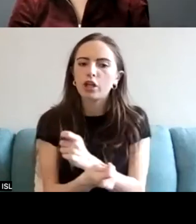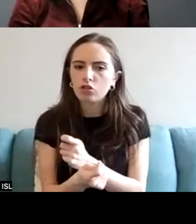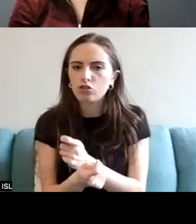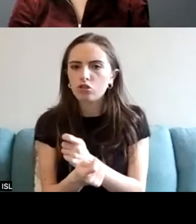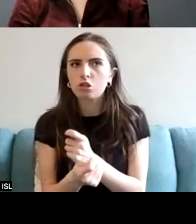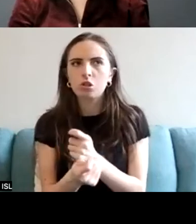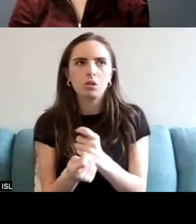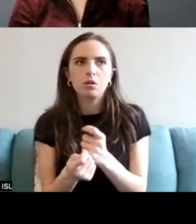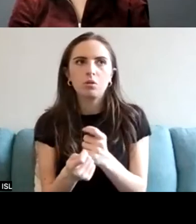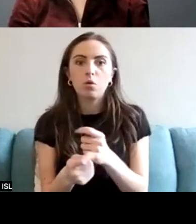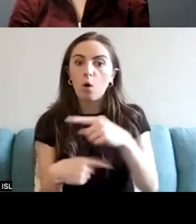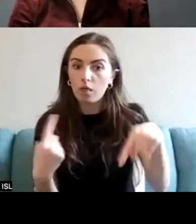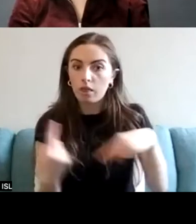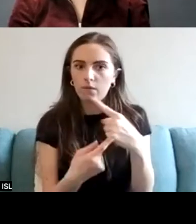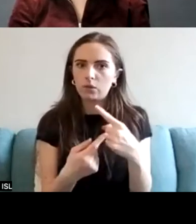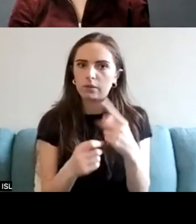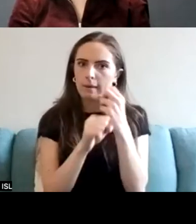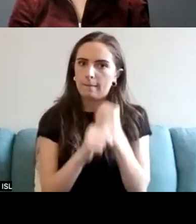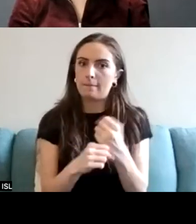to today?